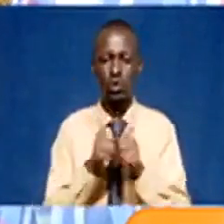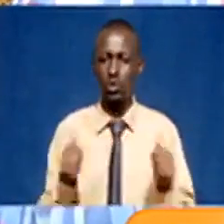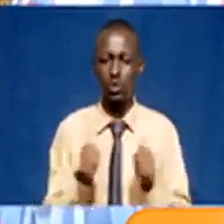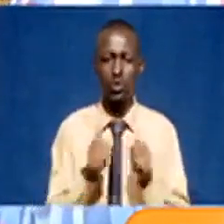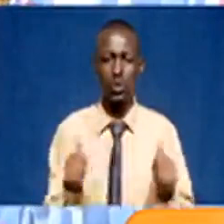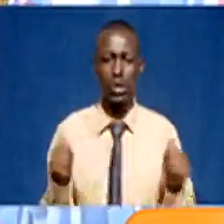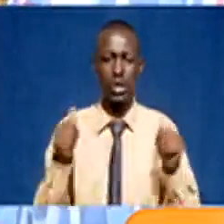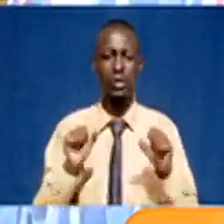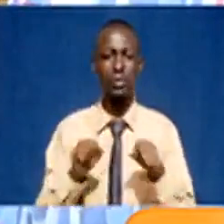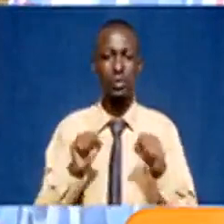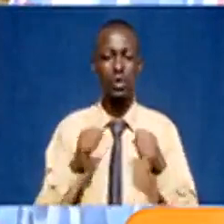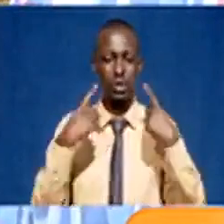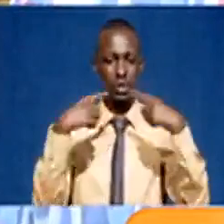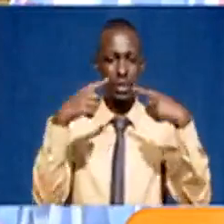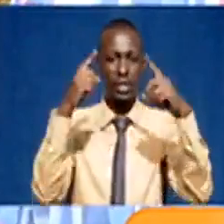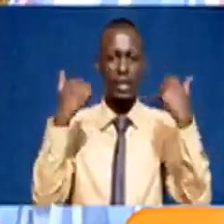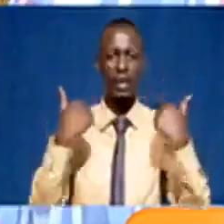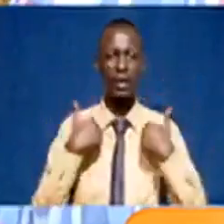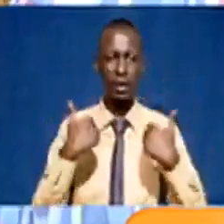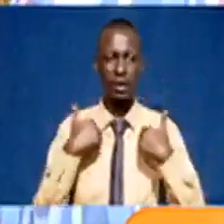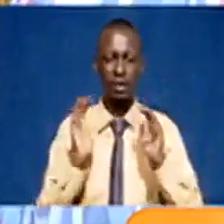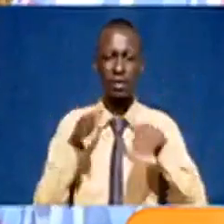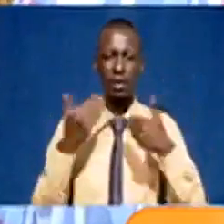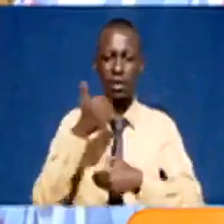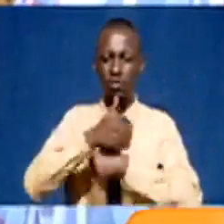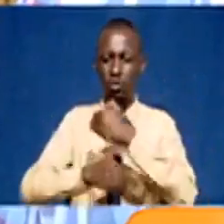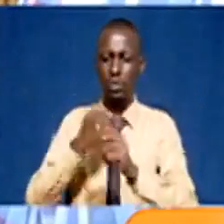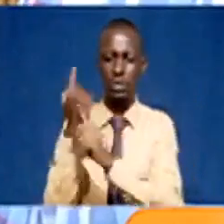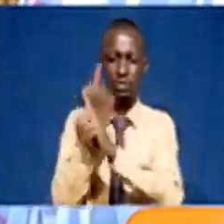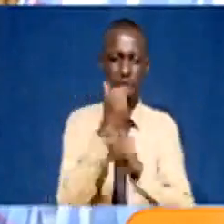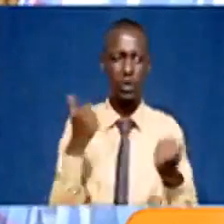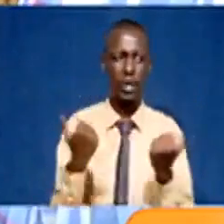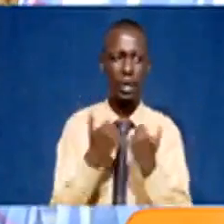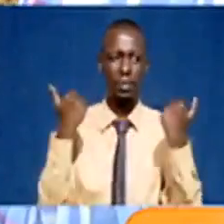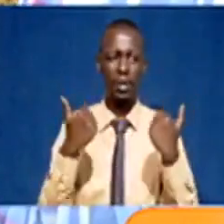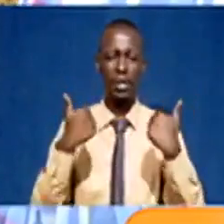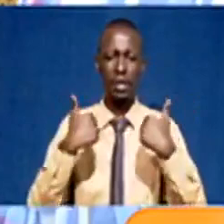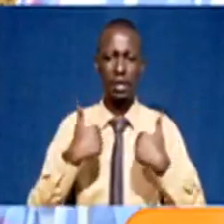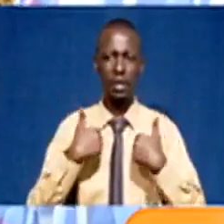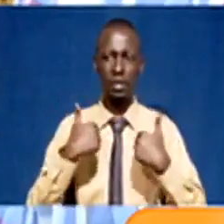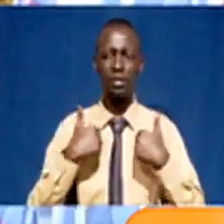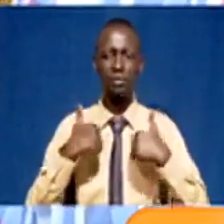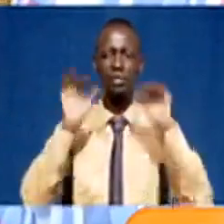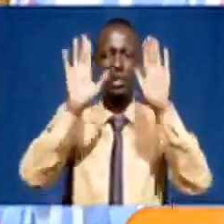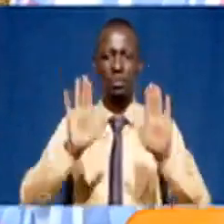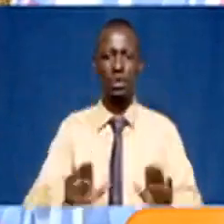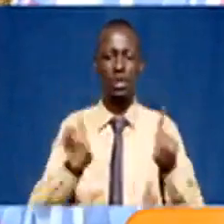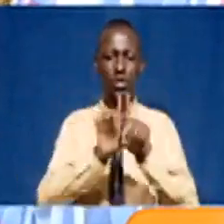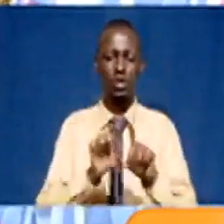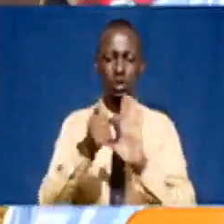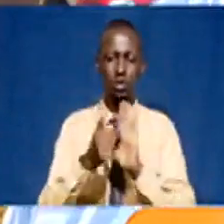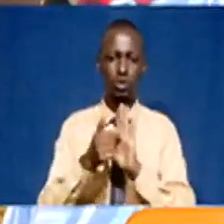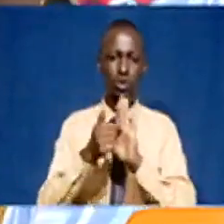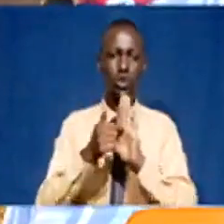the success in terms of the infrastructure board was actually significant and is even reflective of the